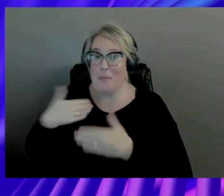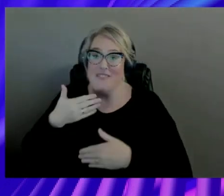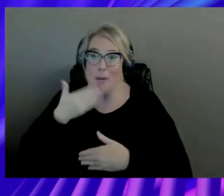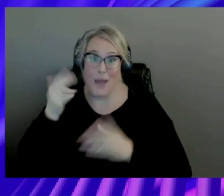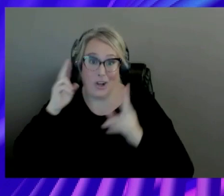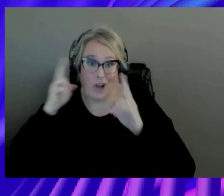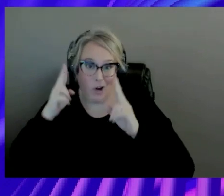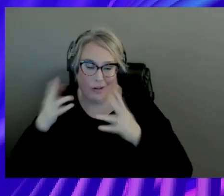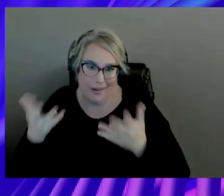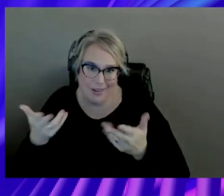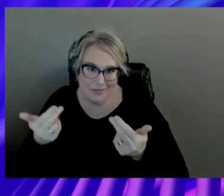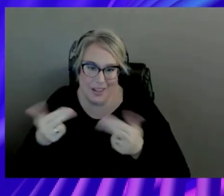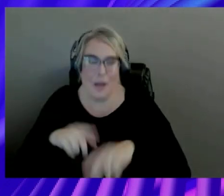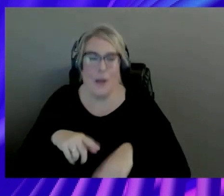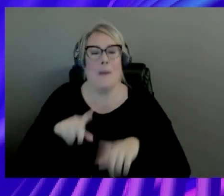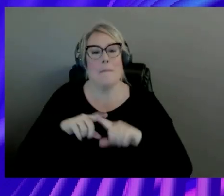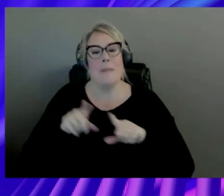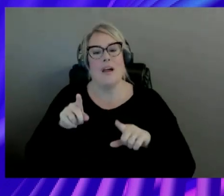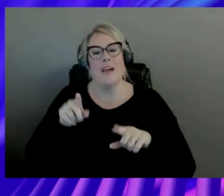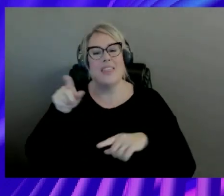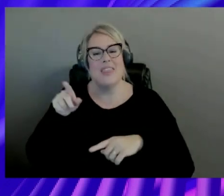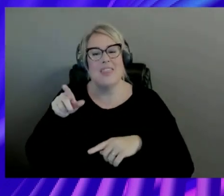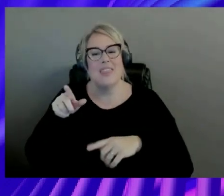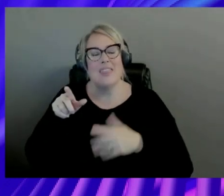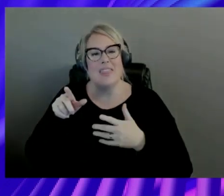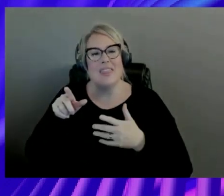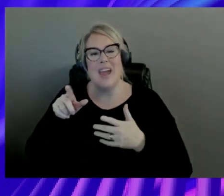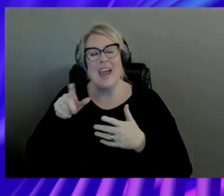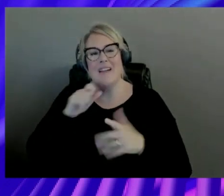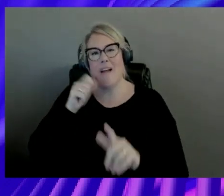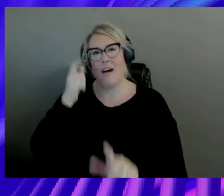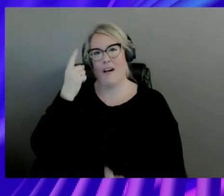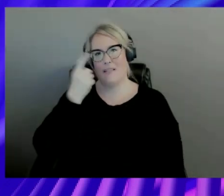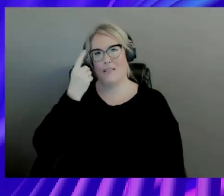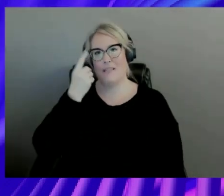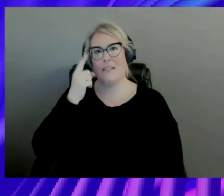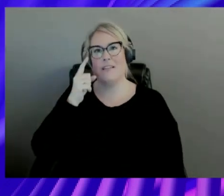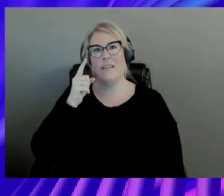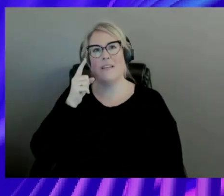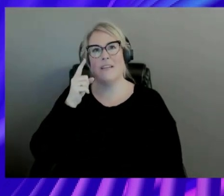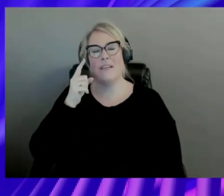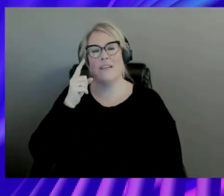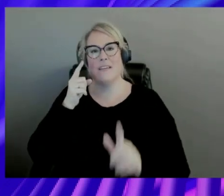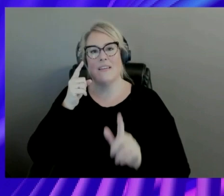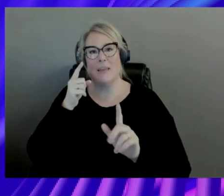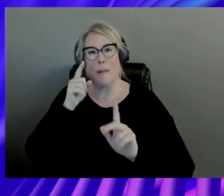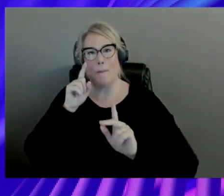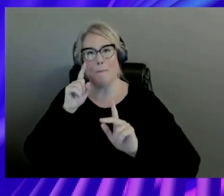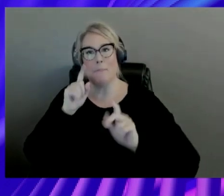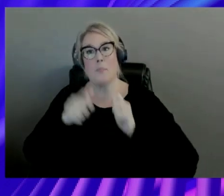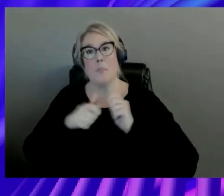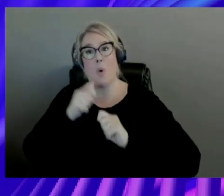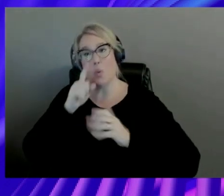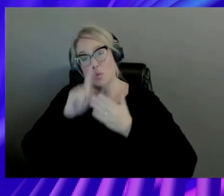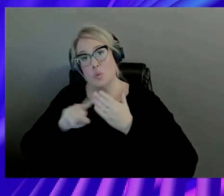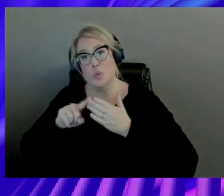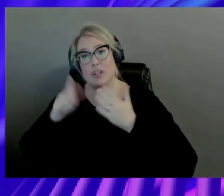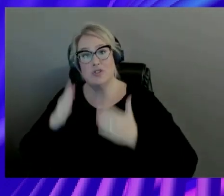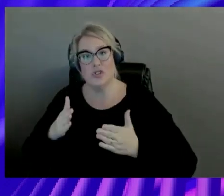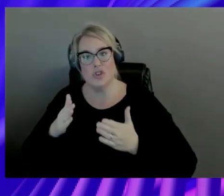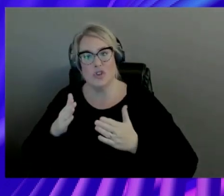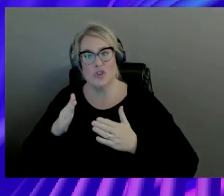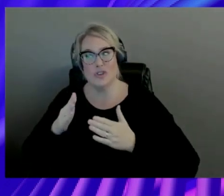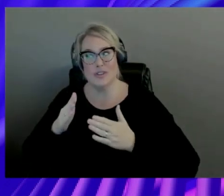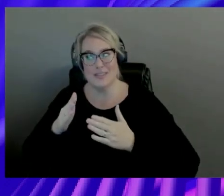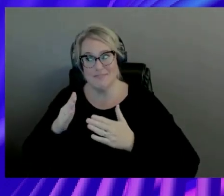what they're not considering is that the vast majority of researchers these days work 9 to 5